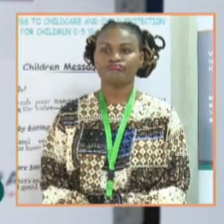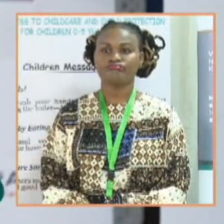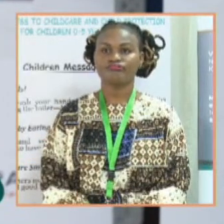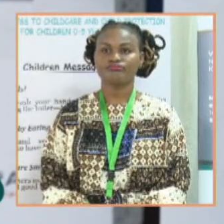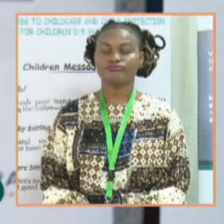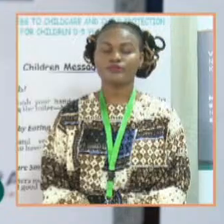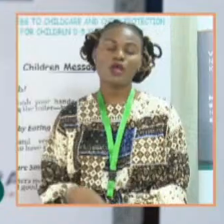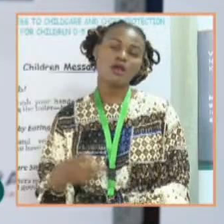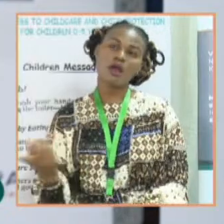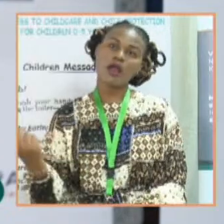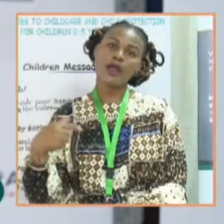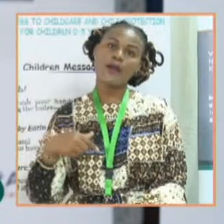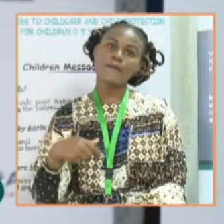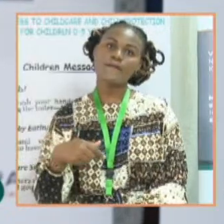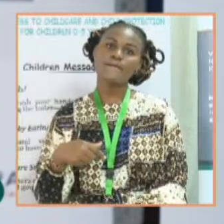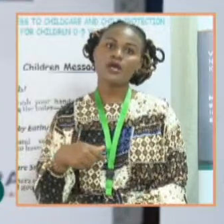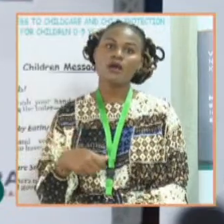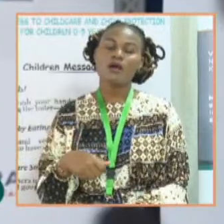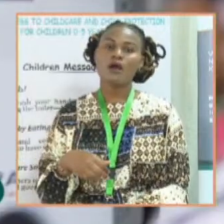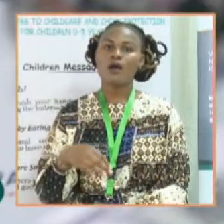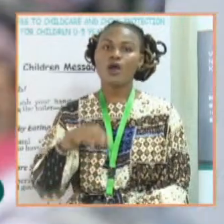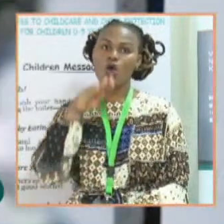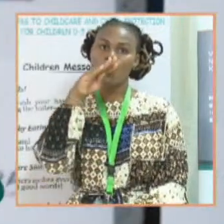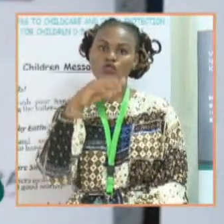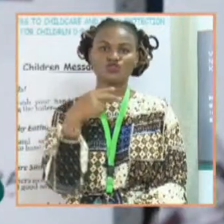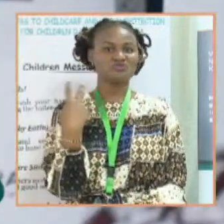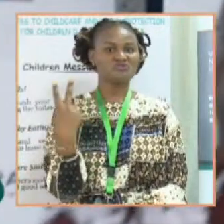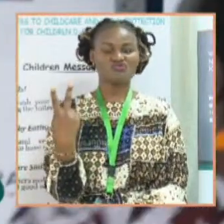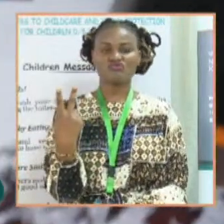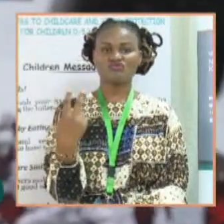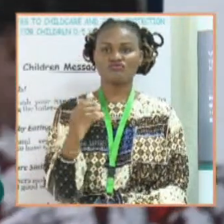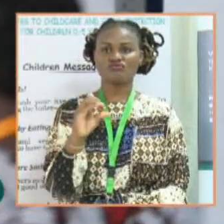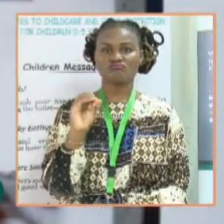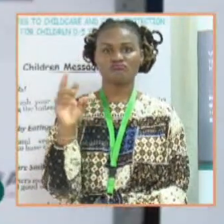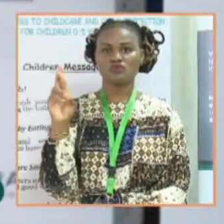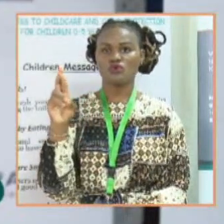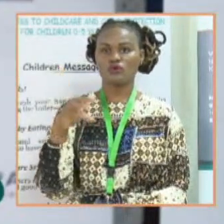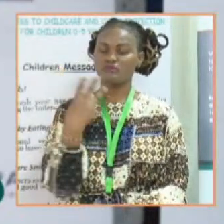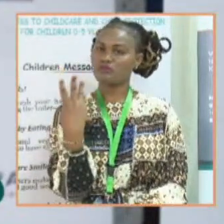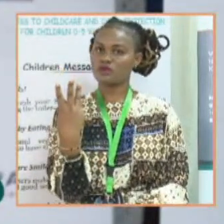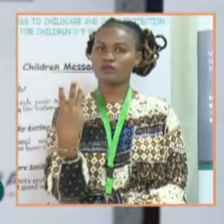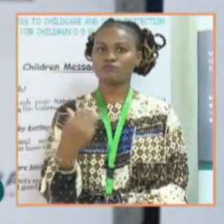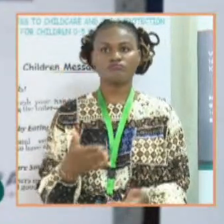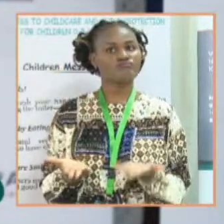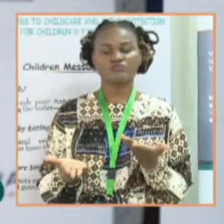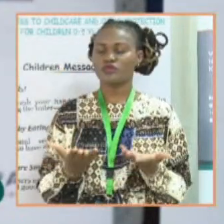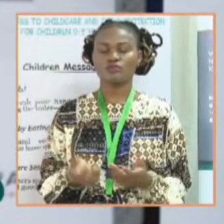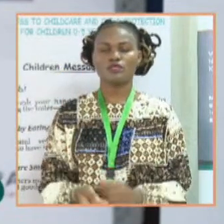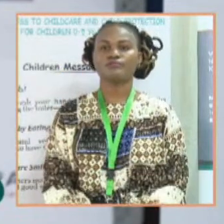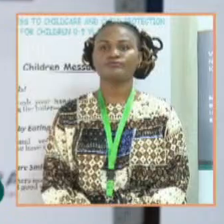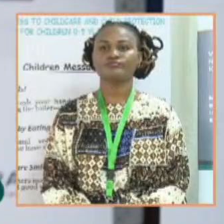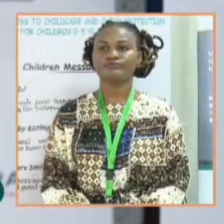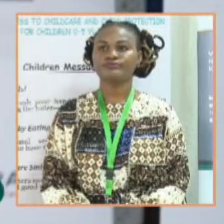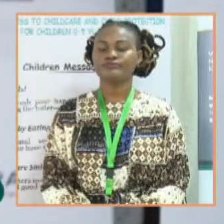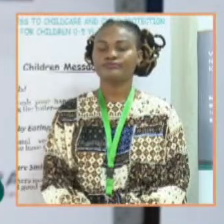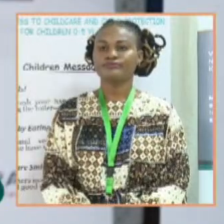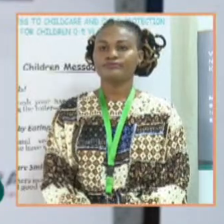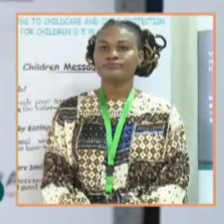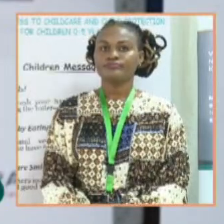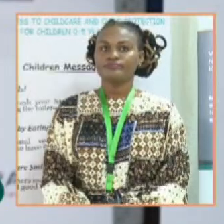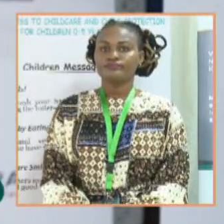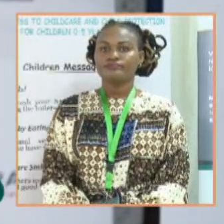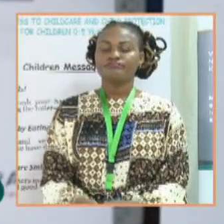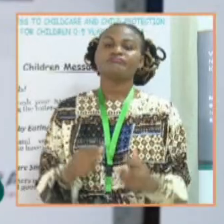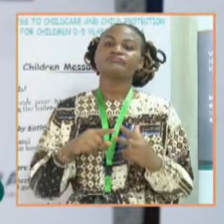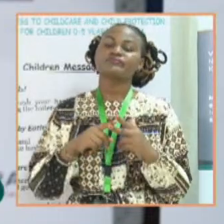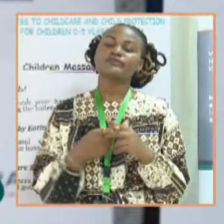or 3 questions because our time is so much gone. Sally, you're going to help with taking the mic around. And if I start,